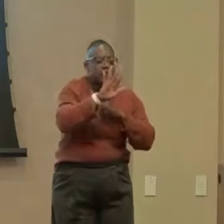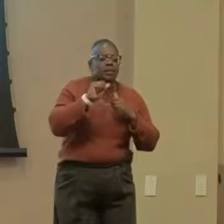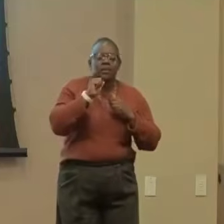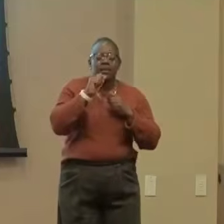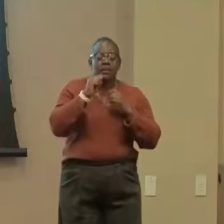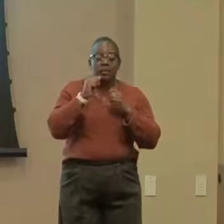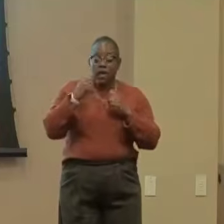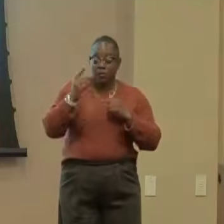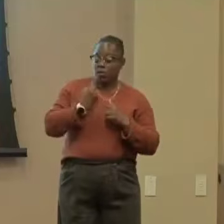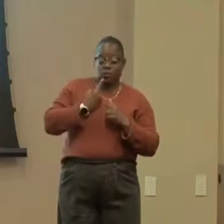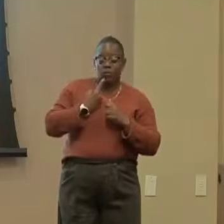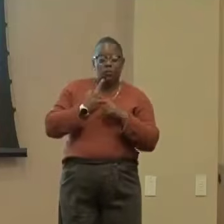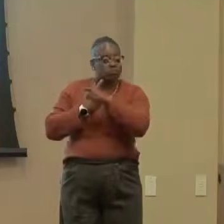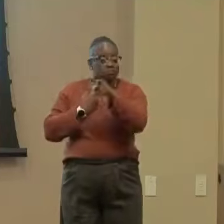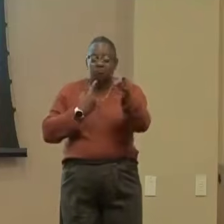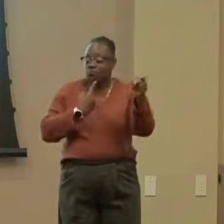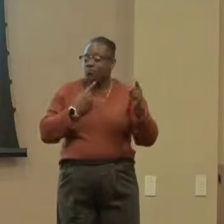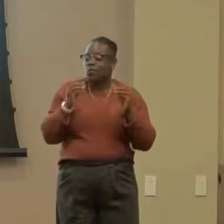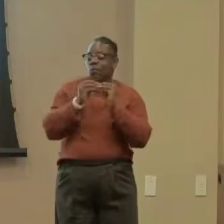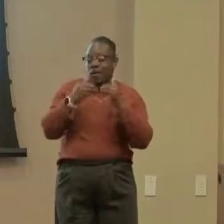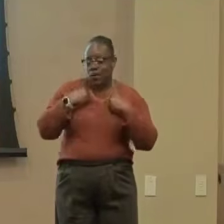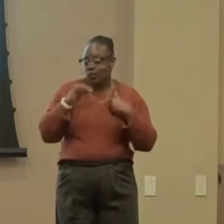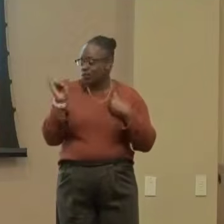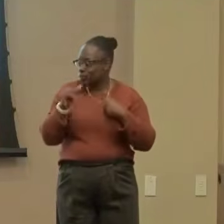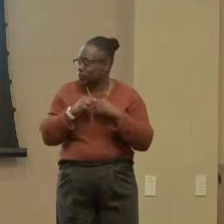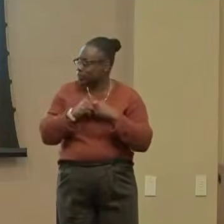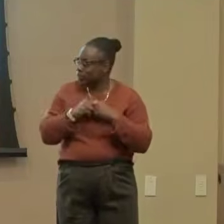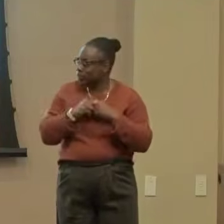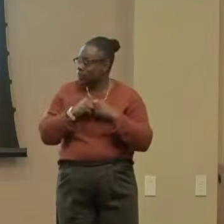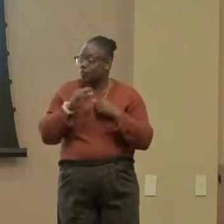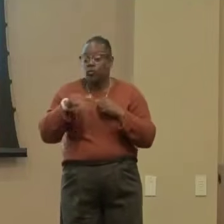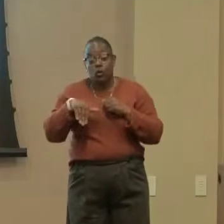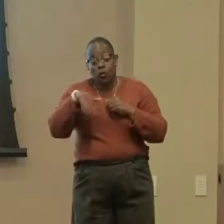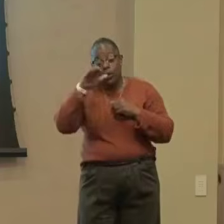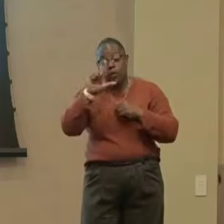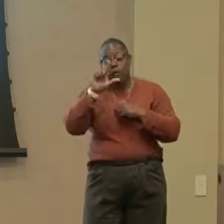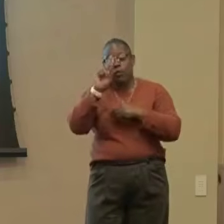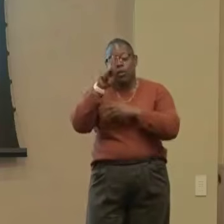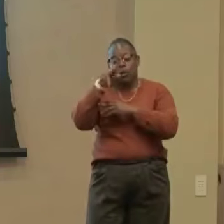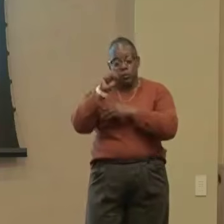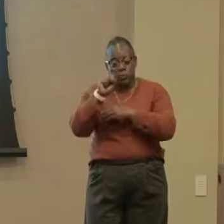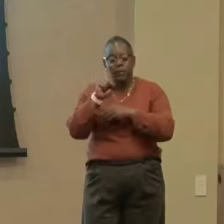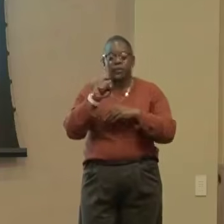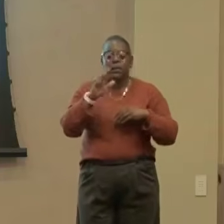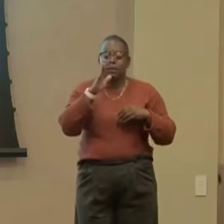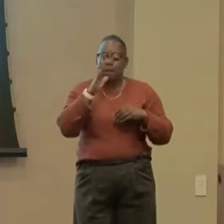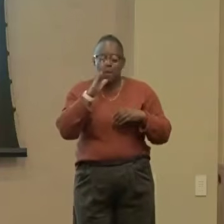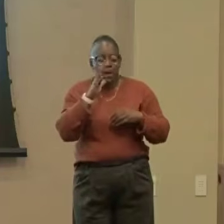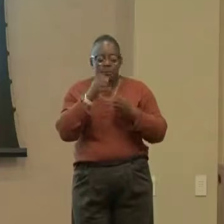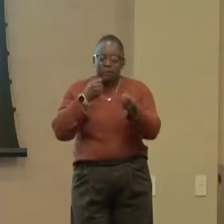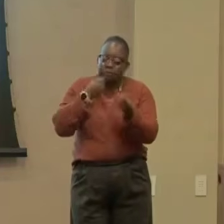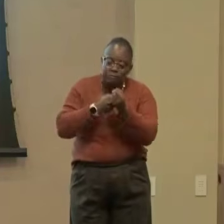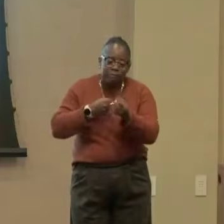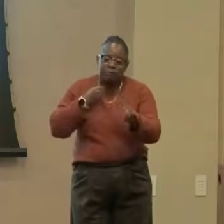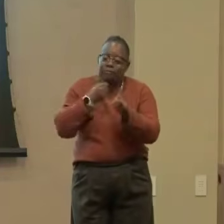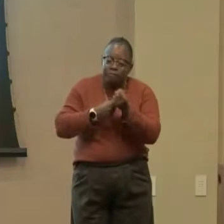wasn't the only one. And definitely growing up with lupus, I had a mom that was very advocate. She would